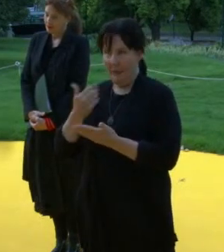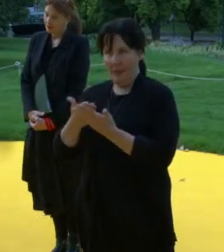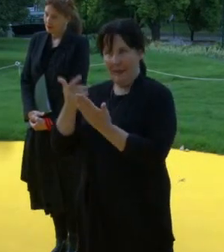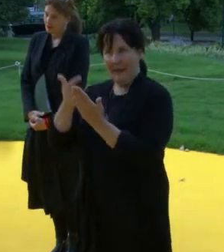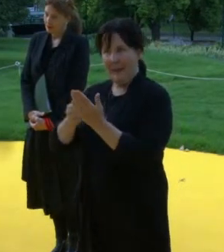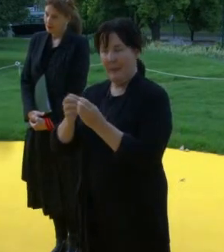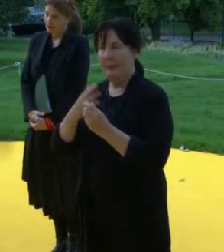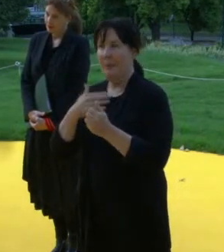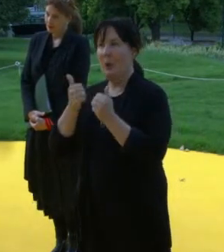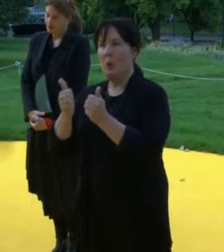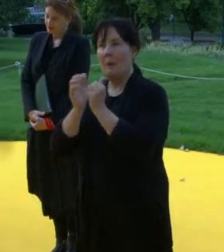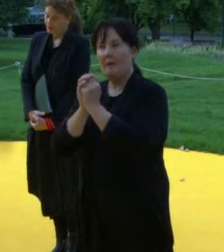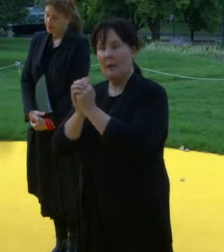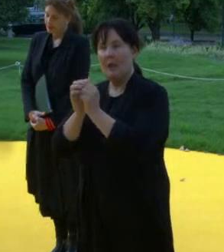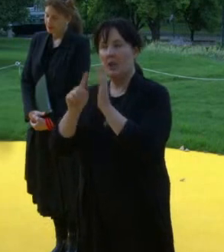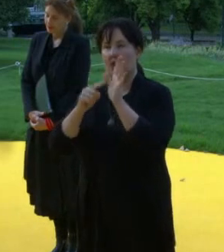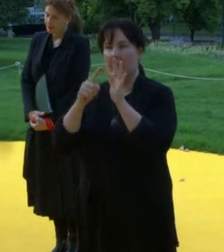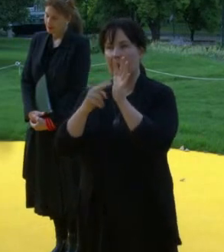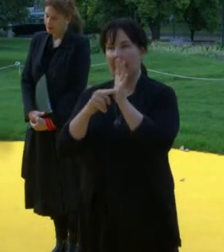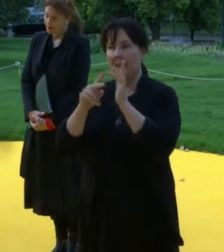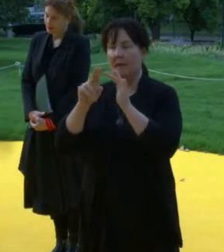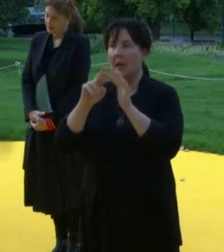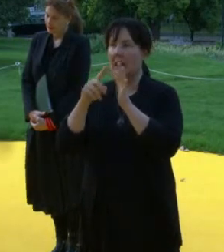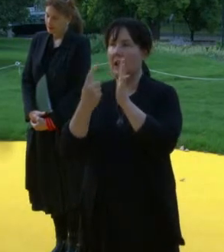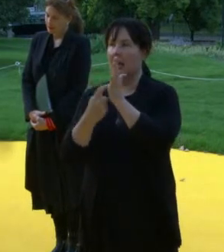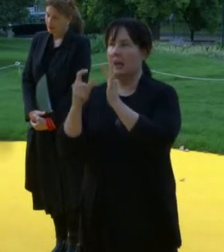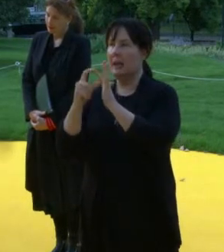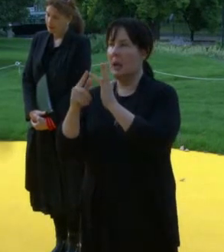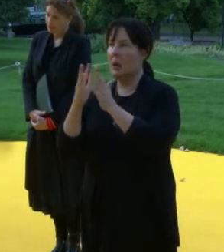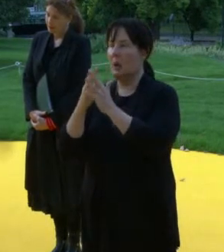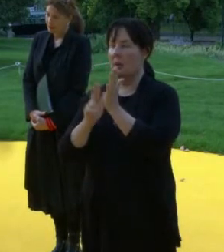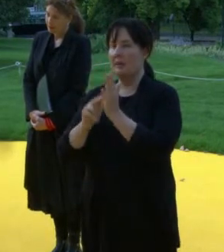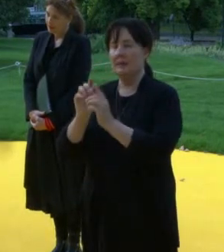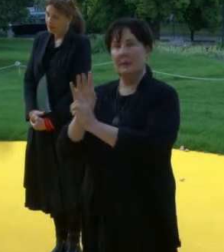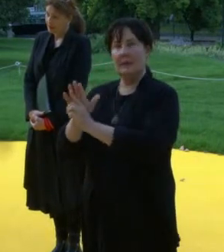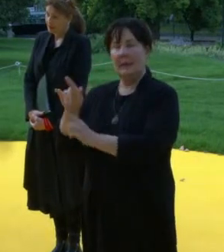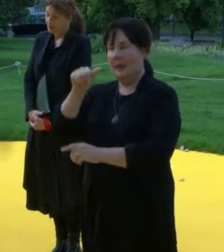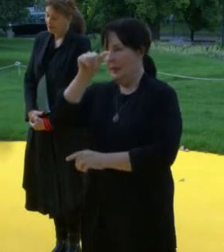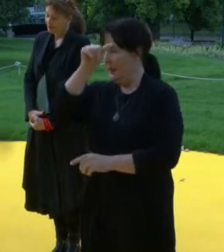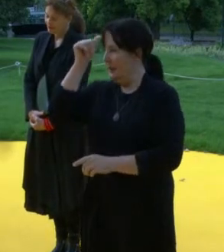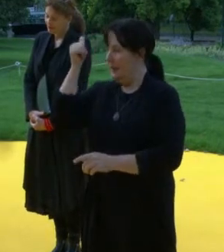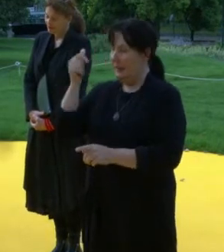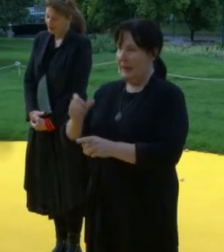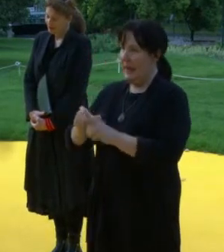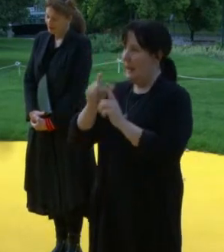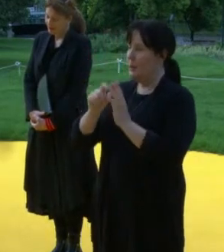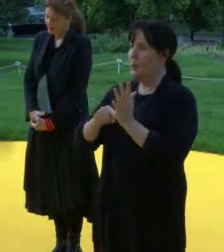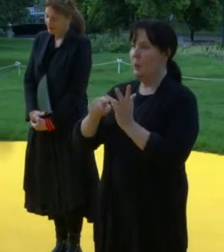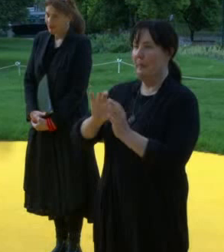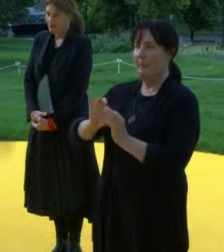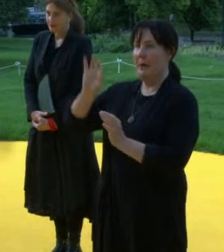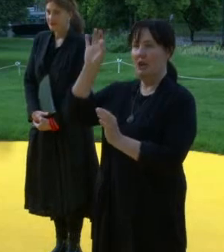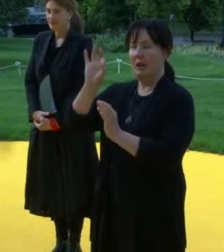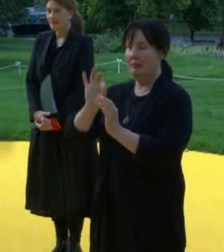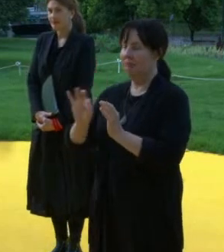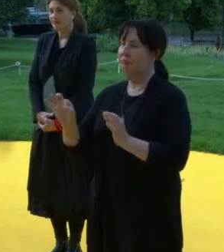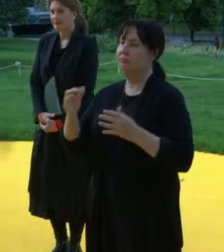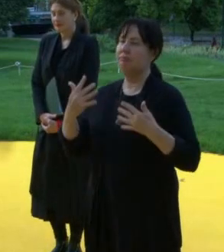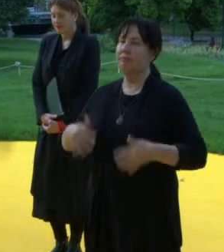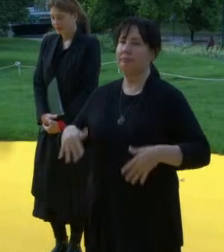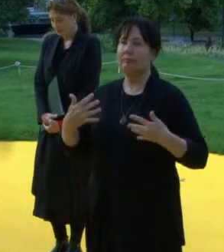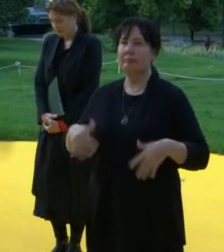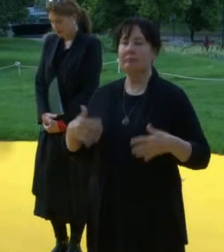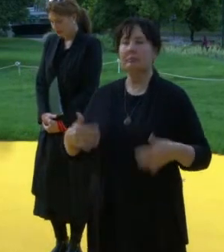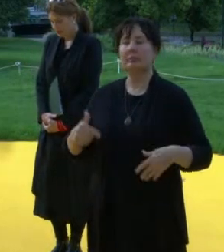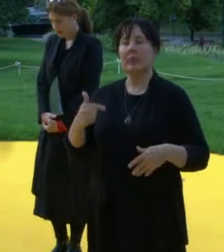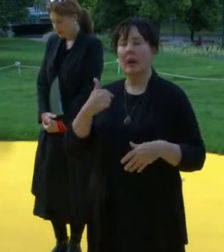very good friend Jennifer Down, whose talent is incalculable. I owe a debt